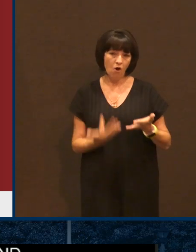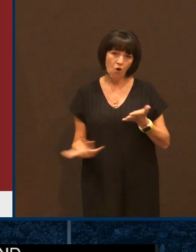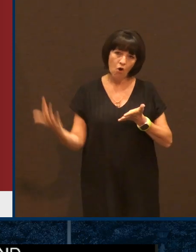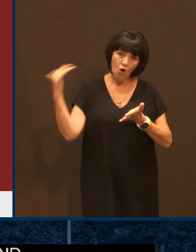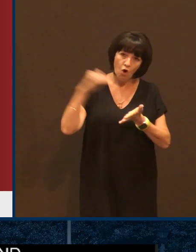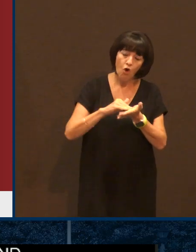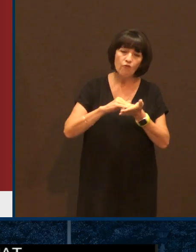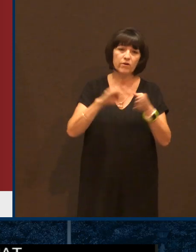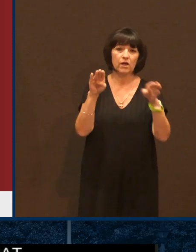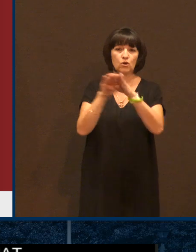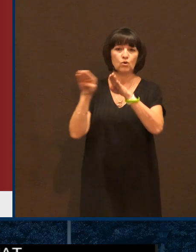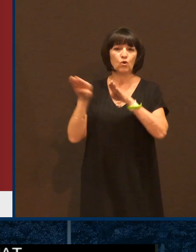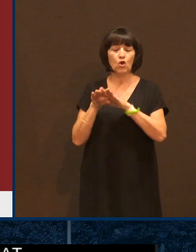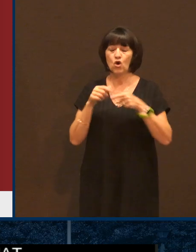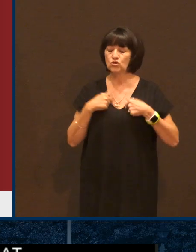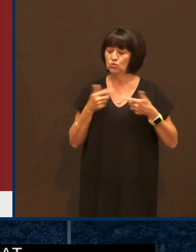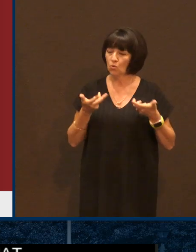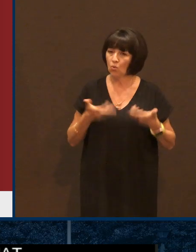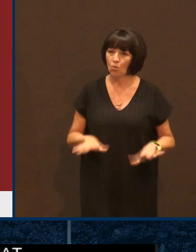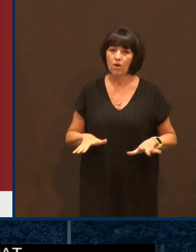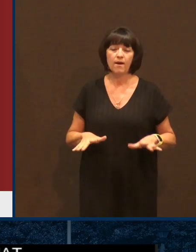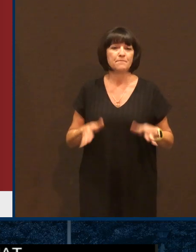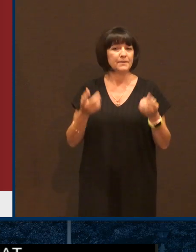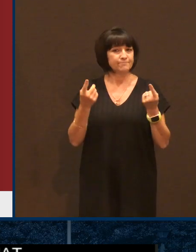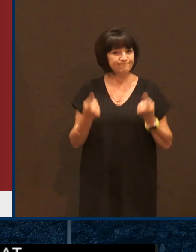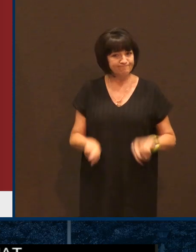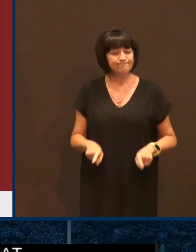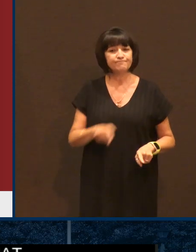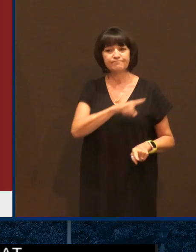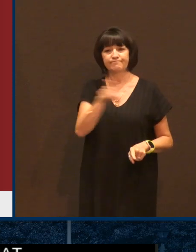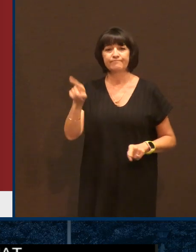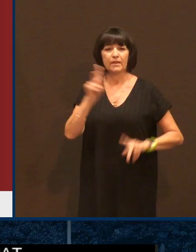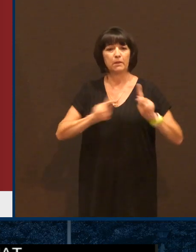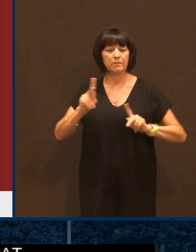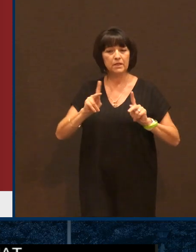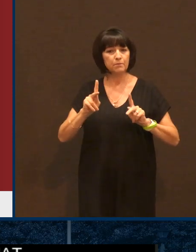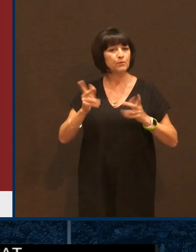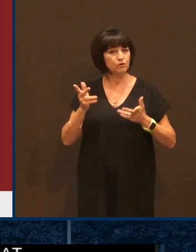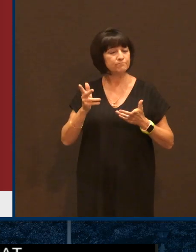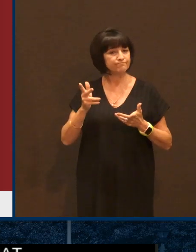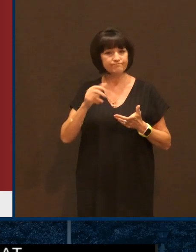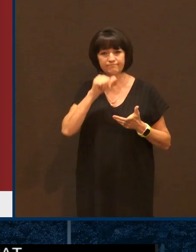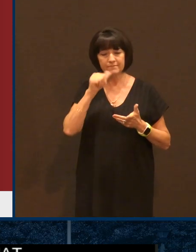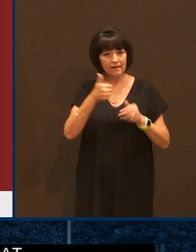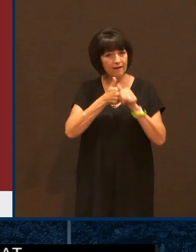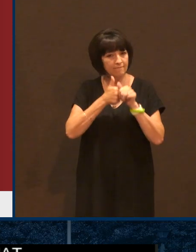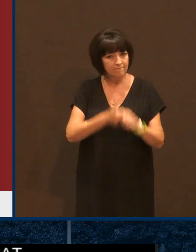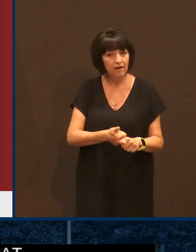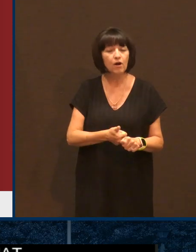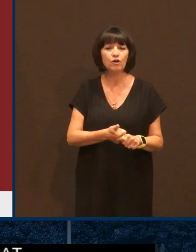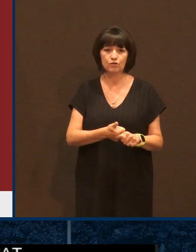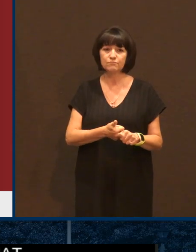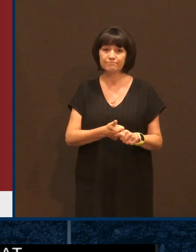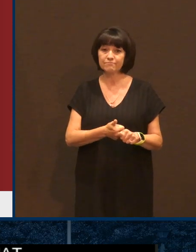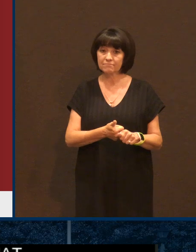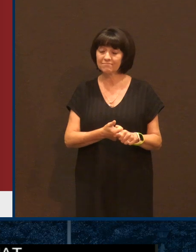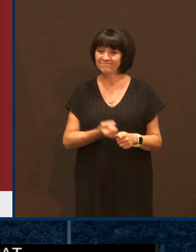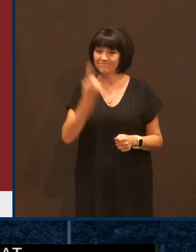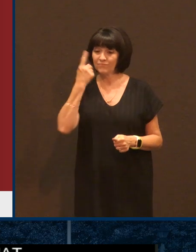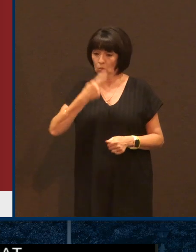beach communities here in Sussex County, which did set us back, which did marginally put us on